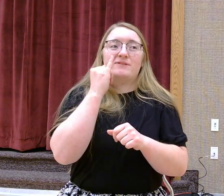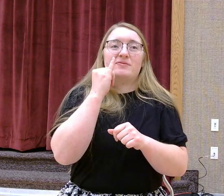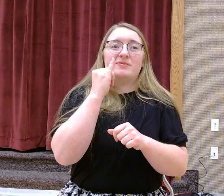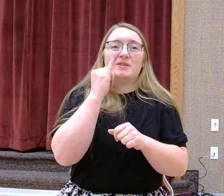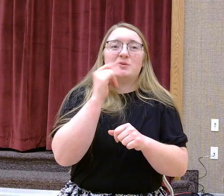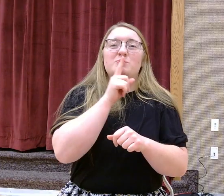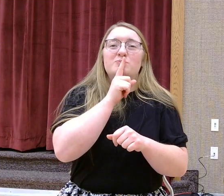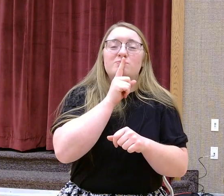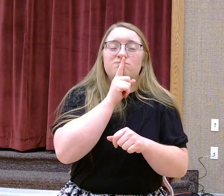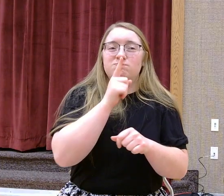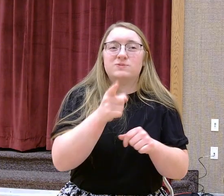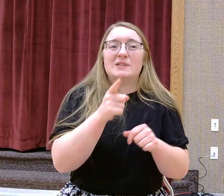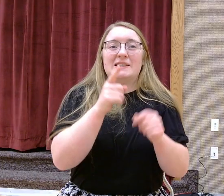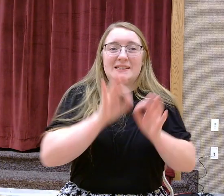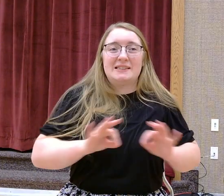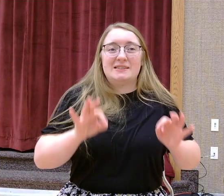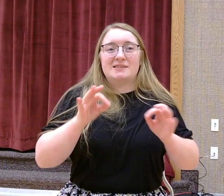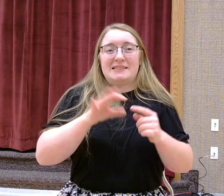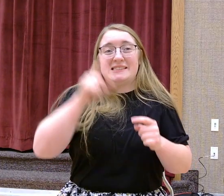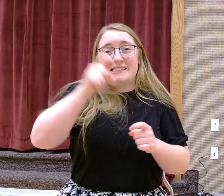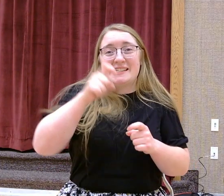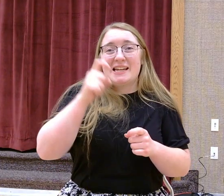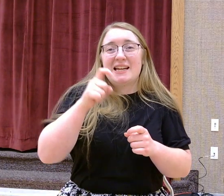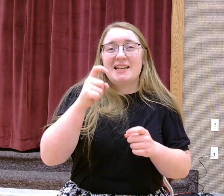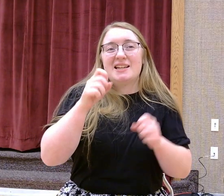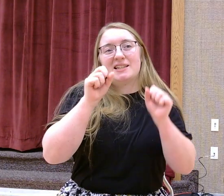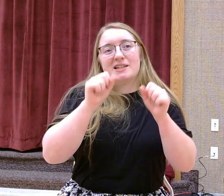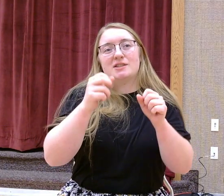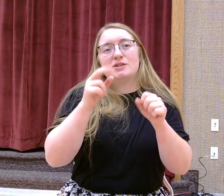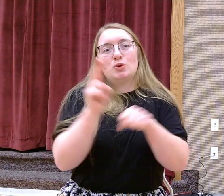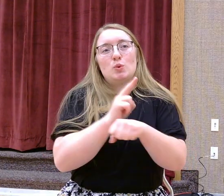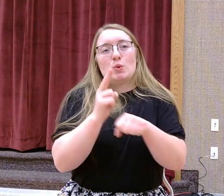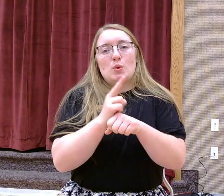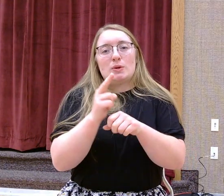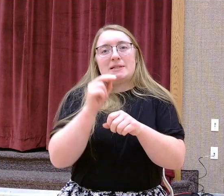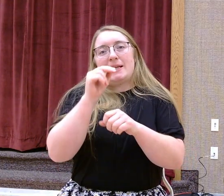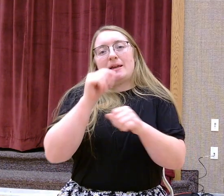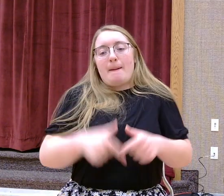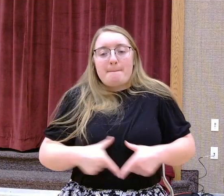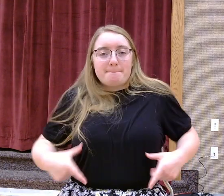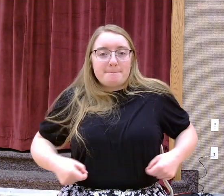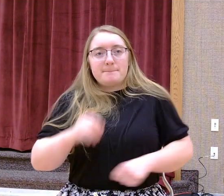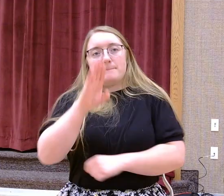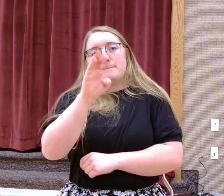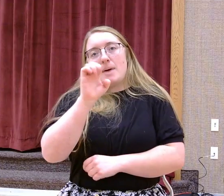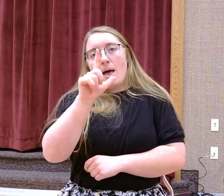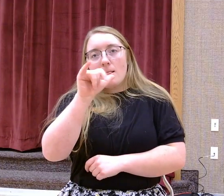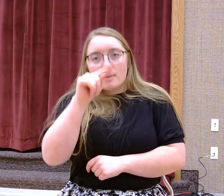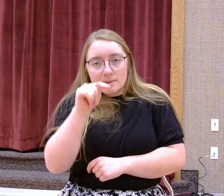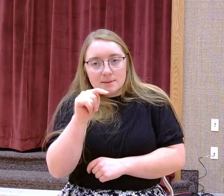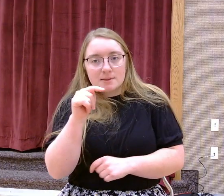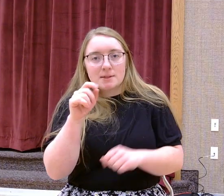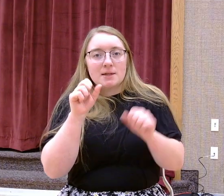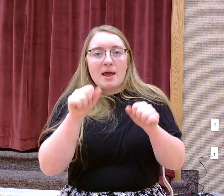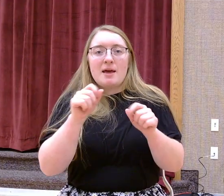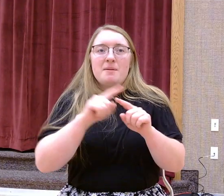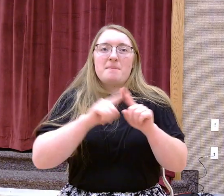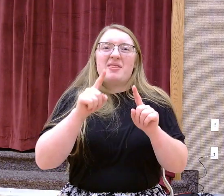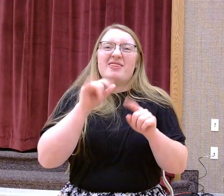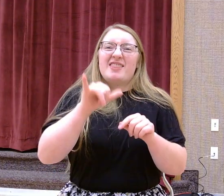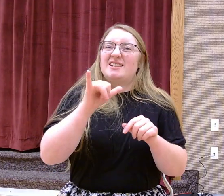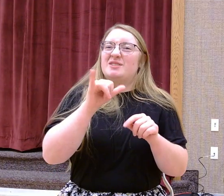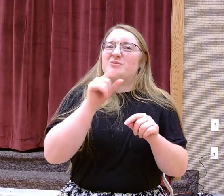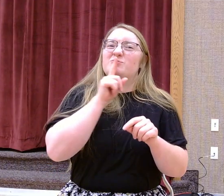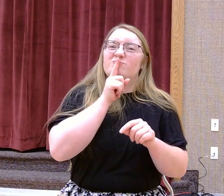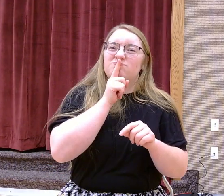Very rare that you want to use that. Belts can work, things like that. But that's again in extreme circumstances that we're